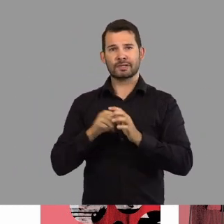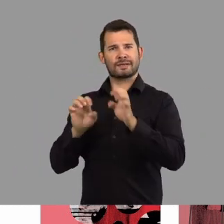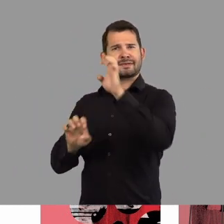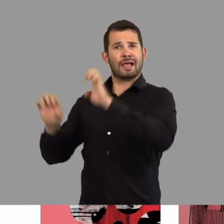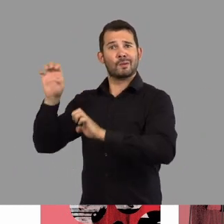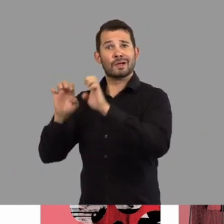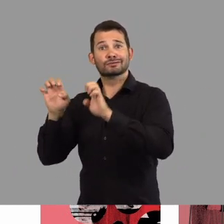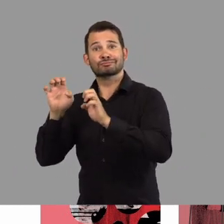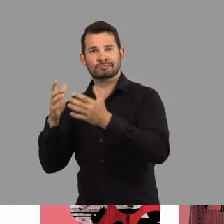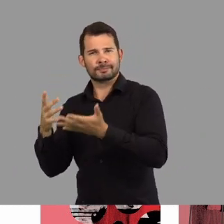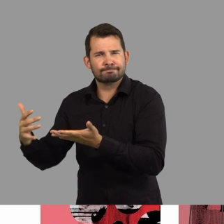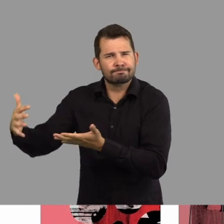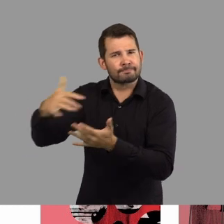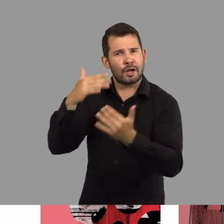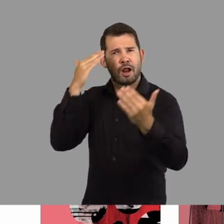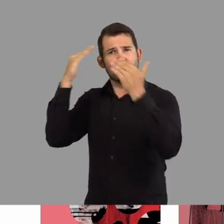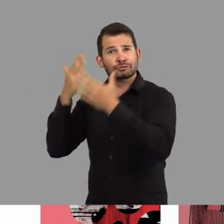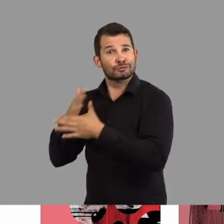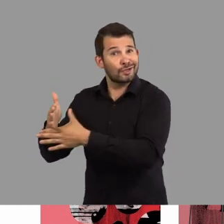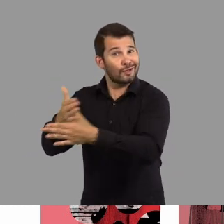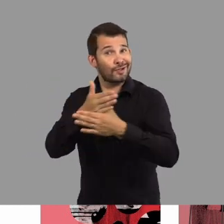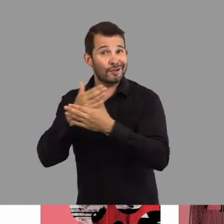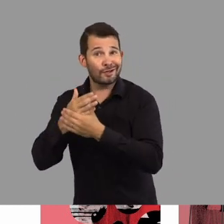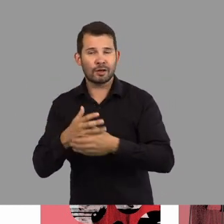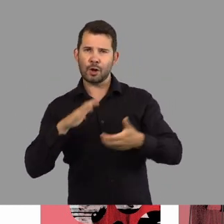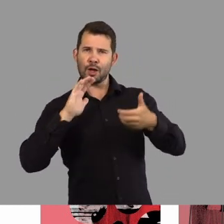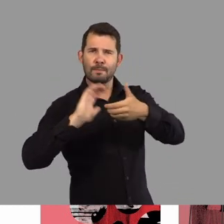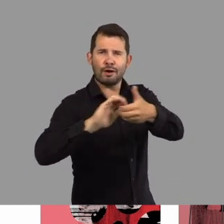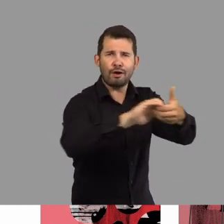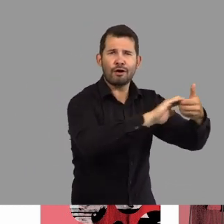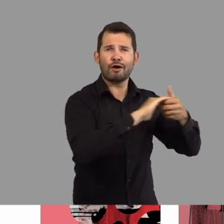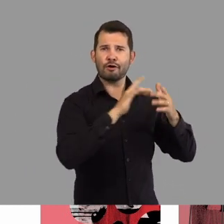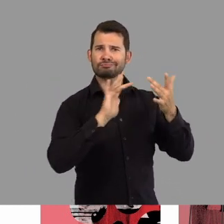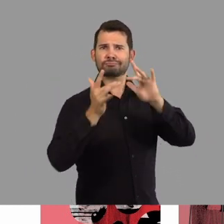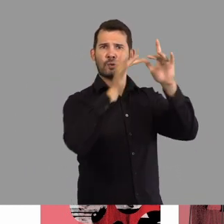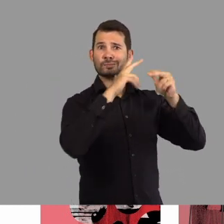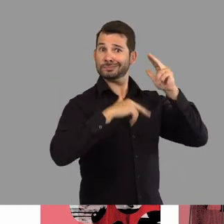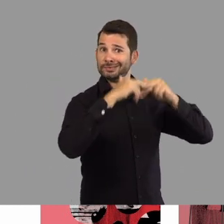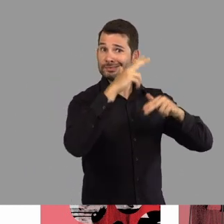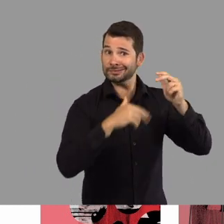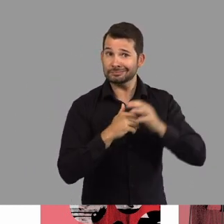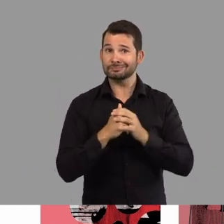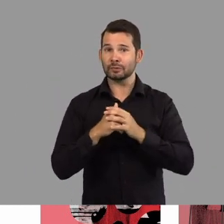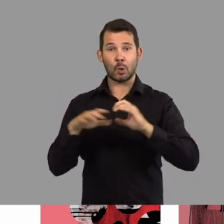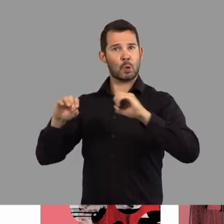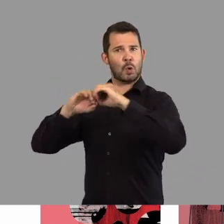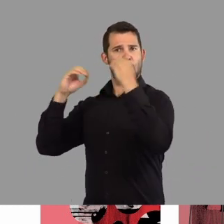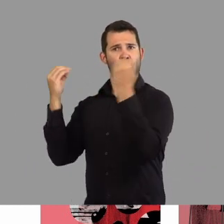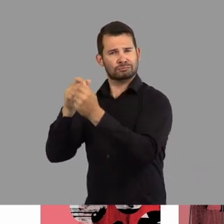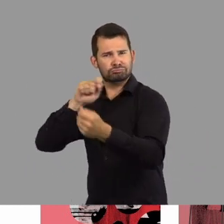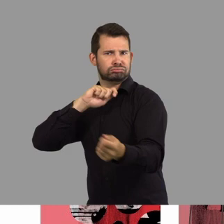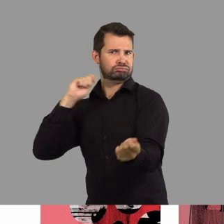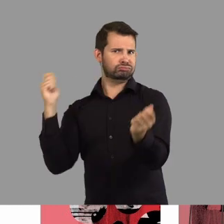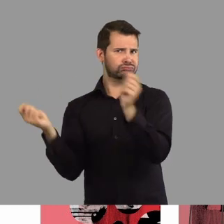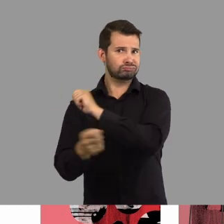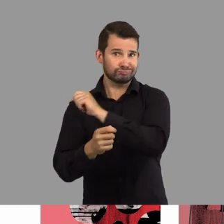and knowledge sharing, partnership and network building, organizational